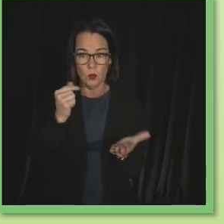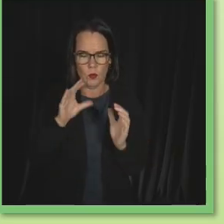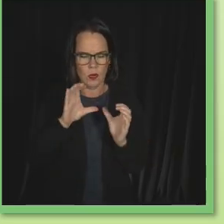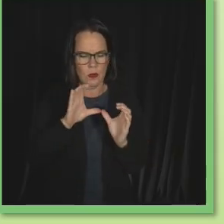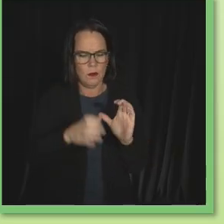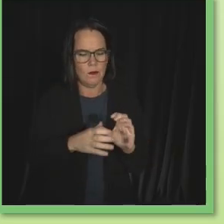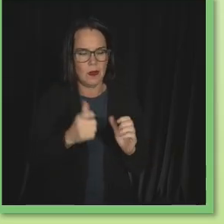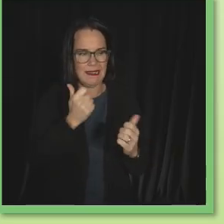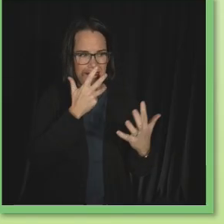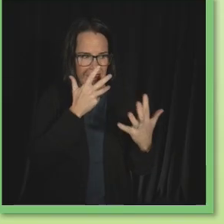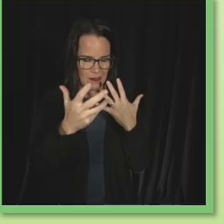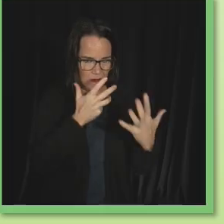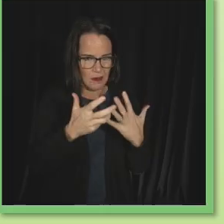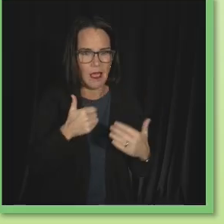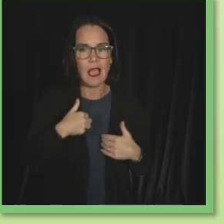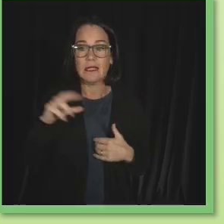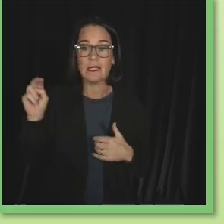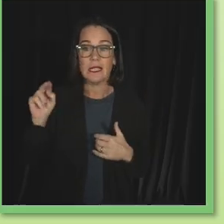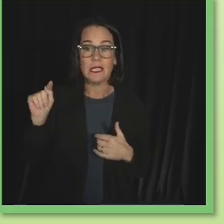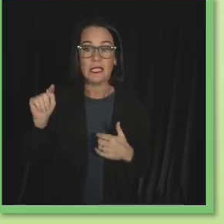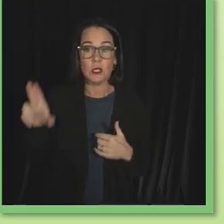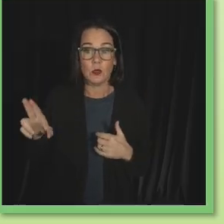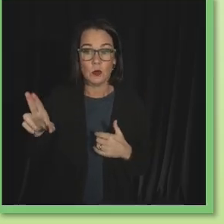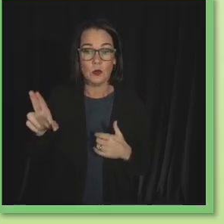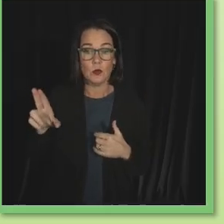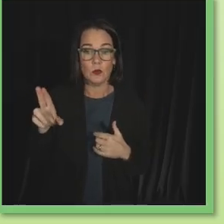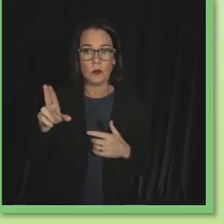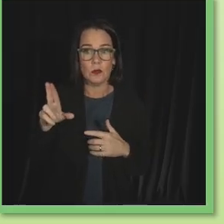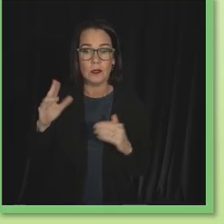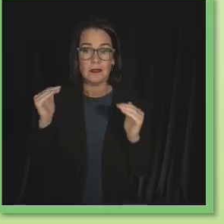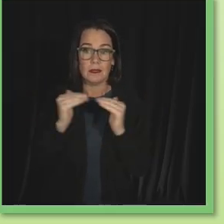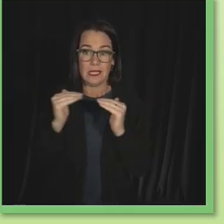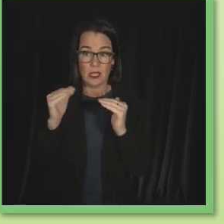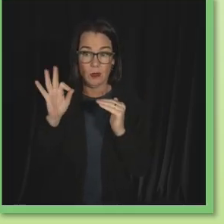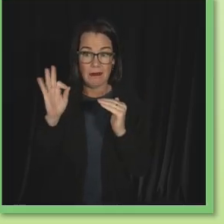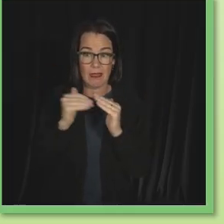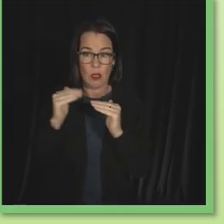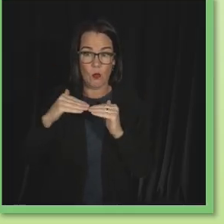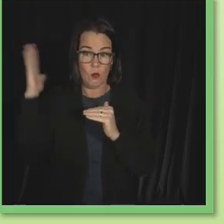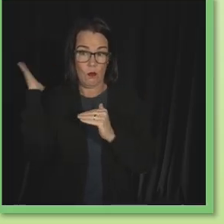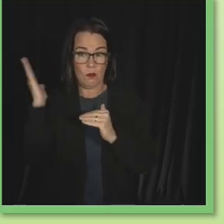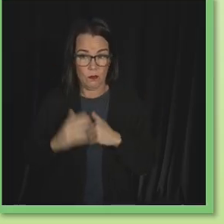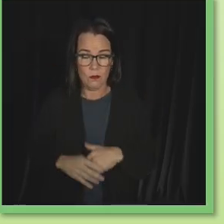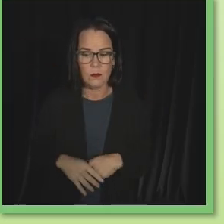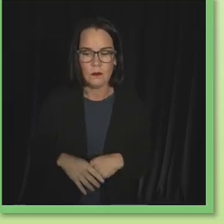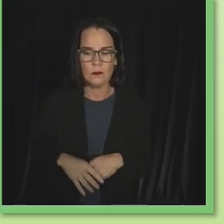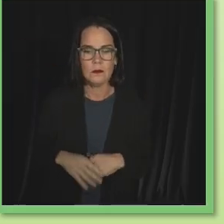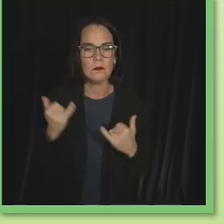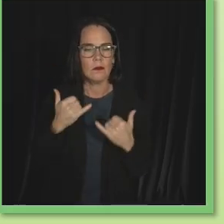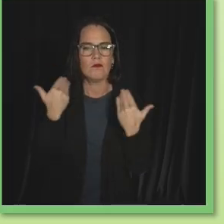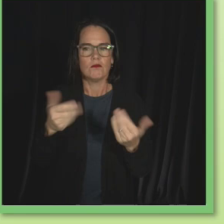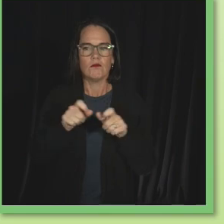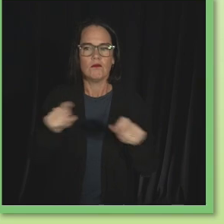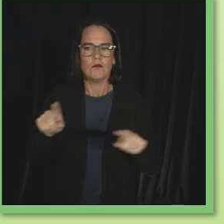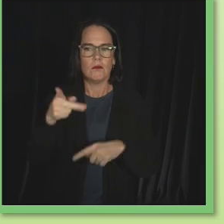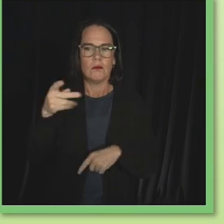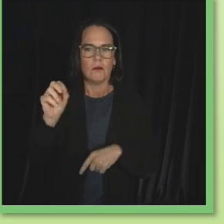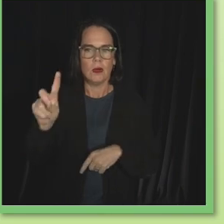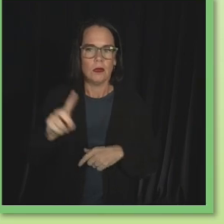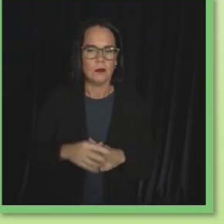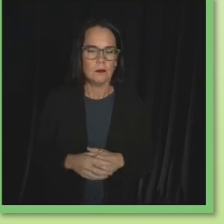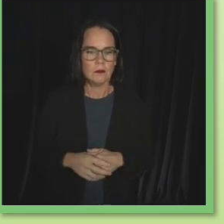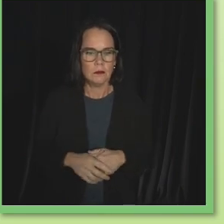an interface that has an MTU of higher or equal to 9,000. So let's deploy this pod now.